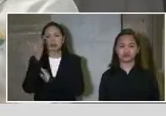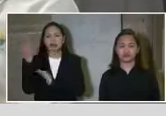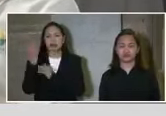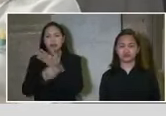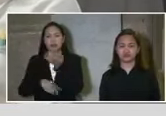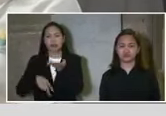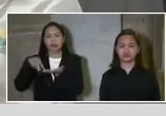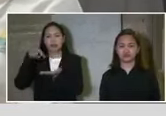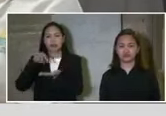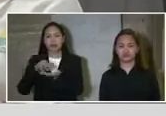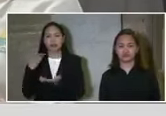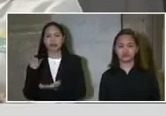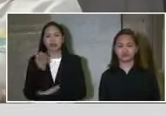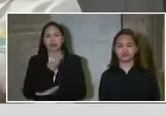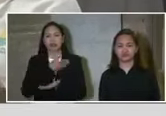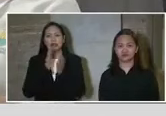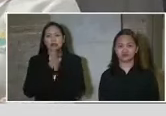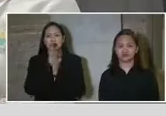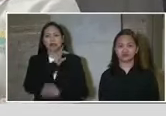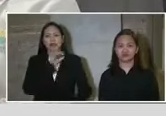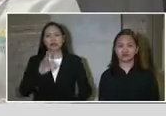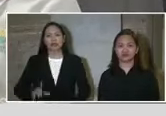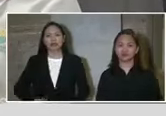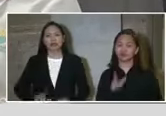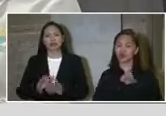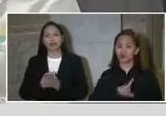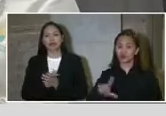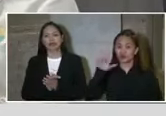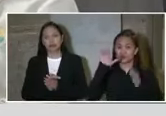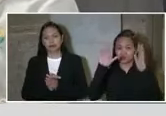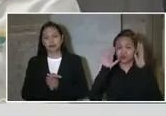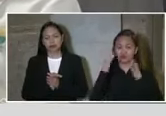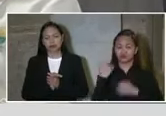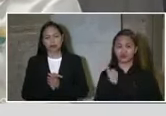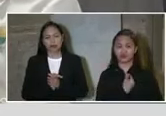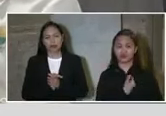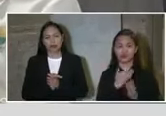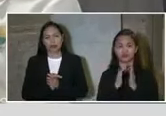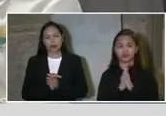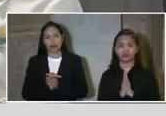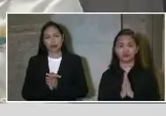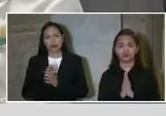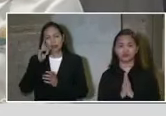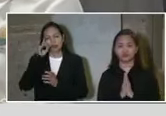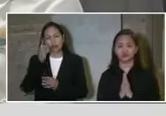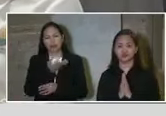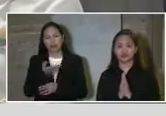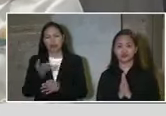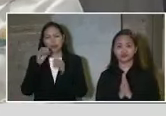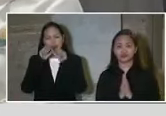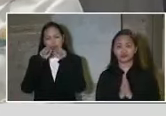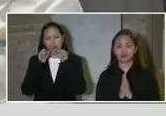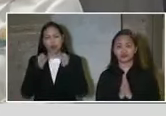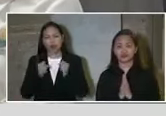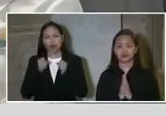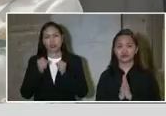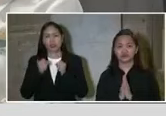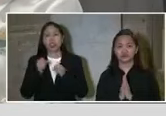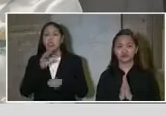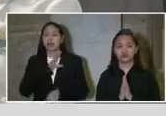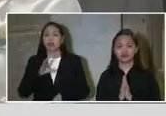let us pray to the Lord. Lord, hear our prayer. For those who mourn, that the Christ who wept